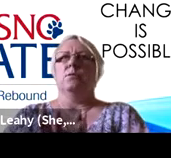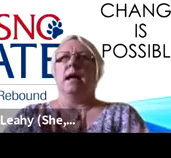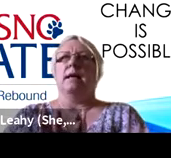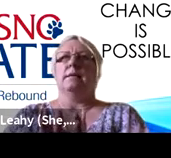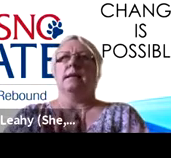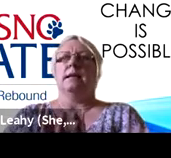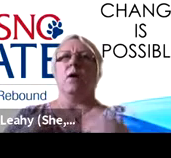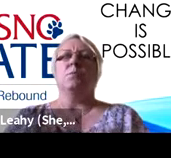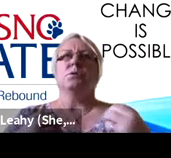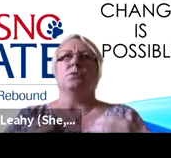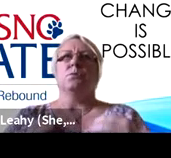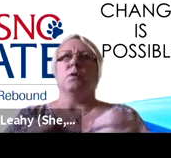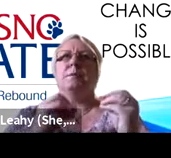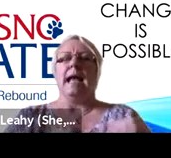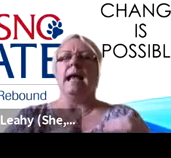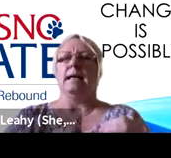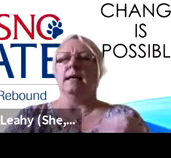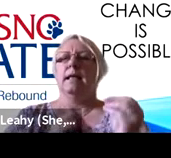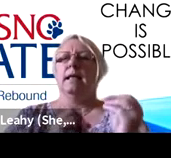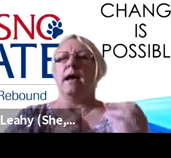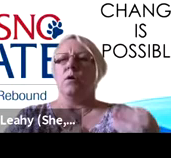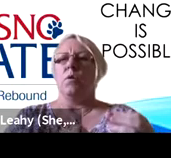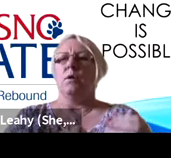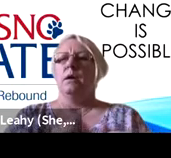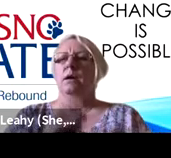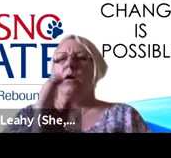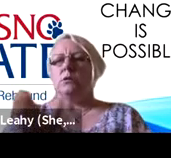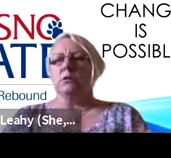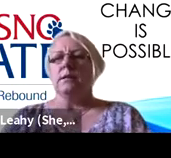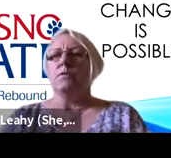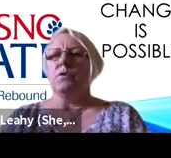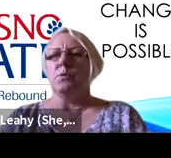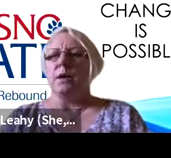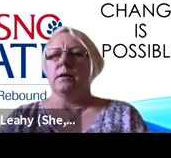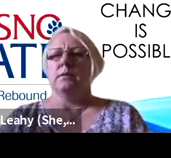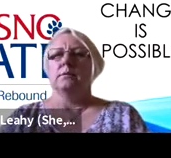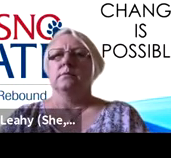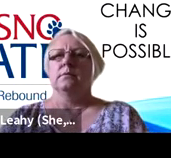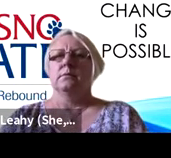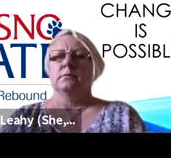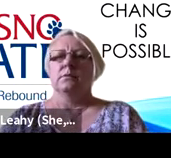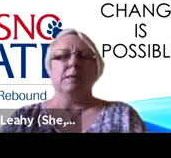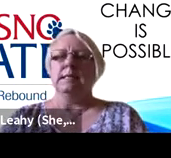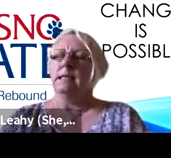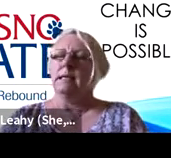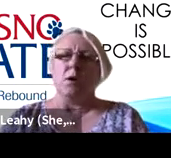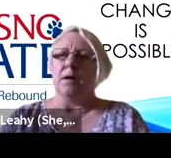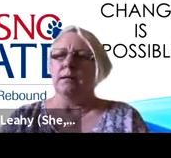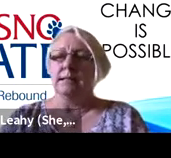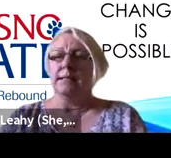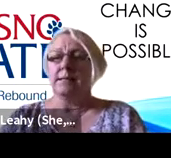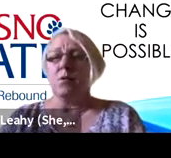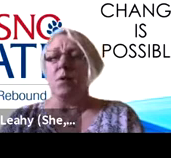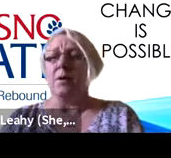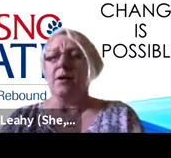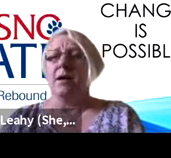meets you and it helps you obtain that goal. Arnold did all of the work. Nobody did his homework.